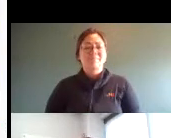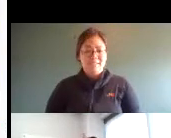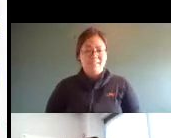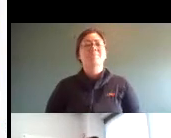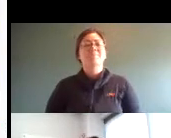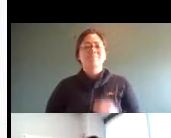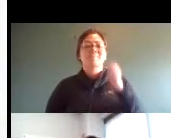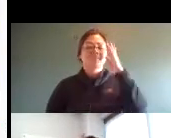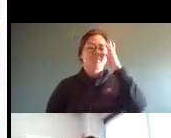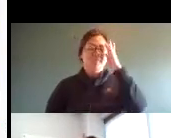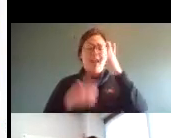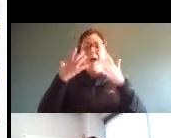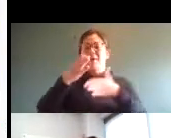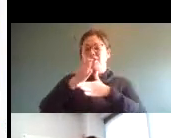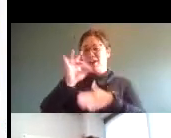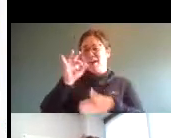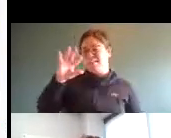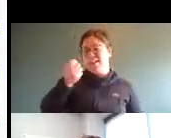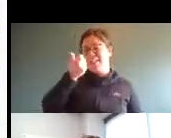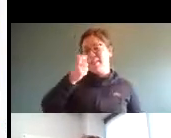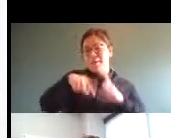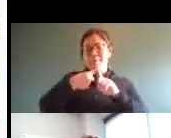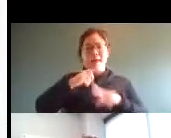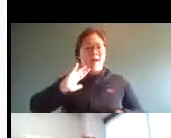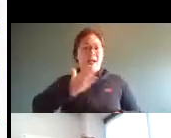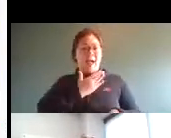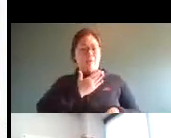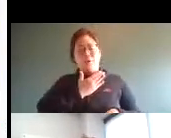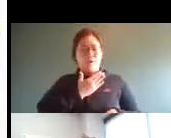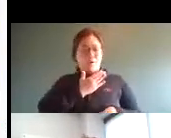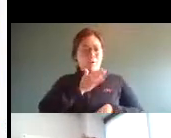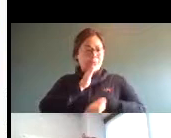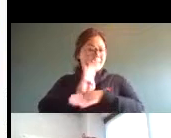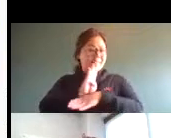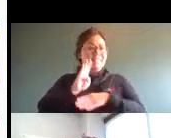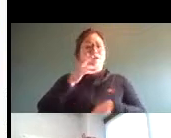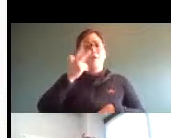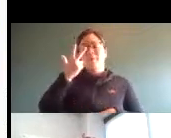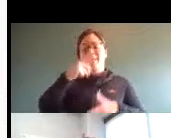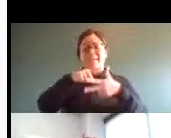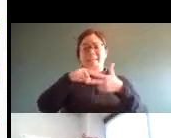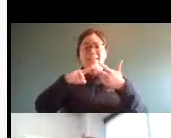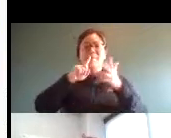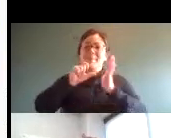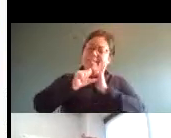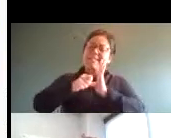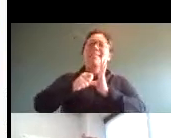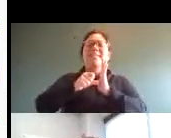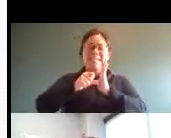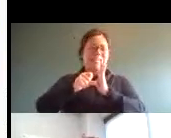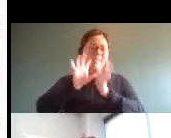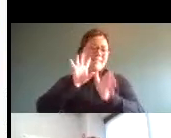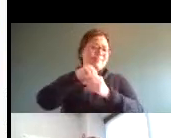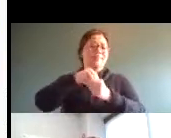So I want to share a little bit about the Morales Group and three key components that are at the root of everything we do